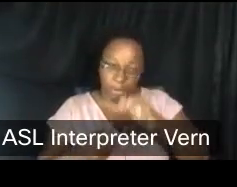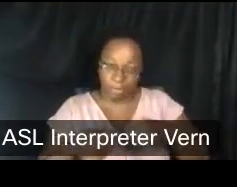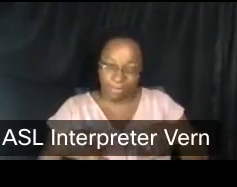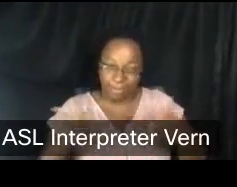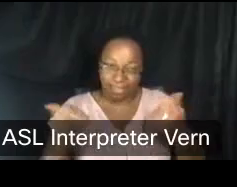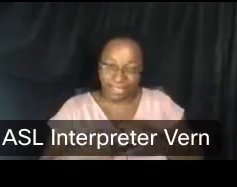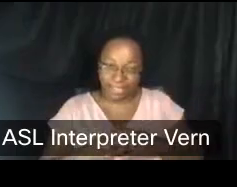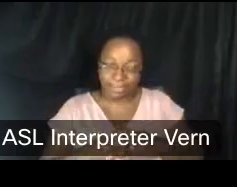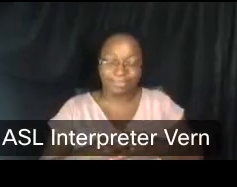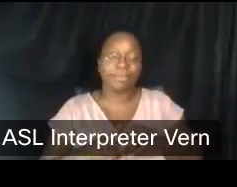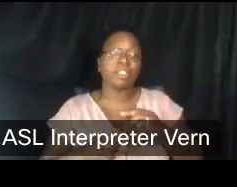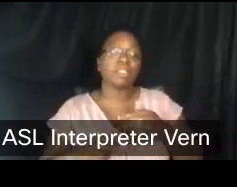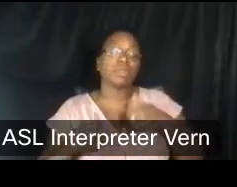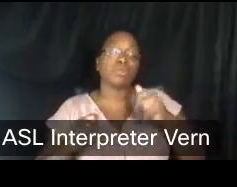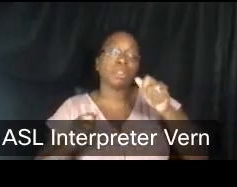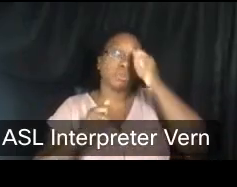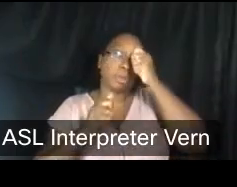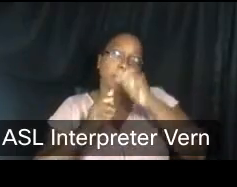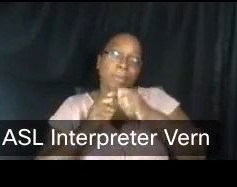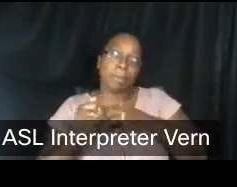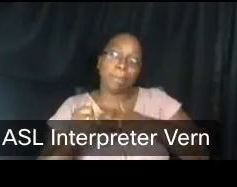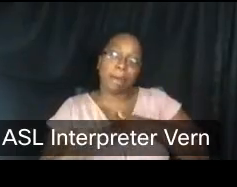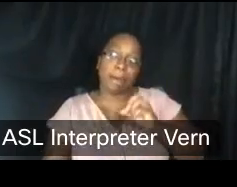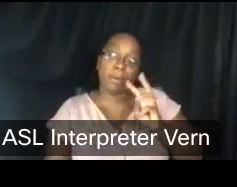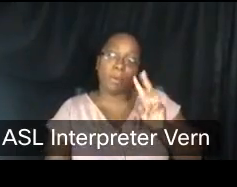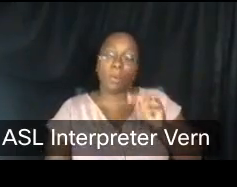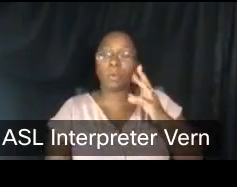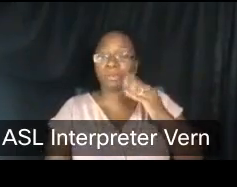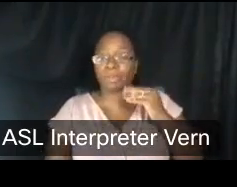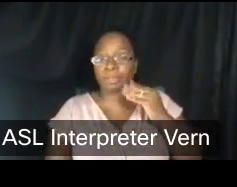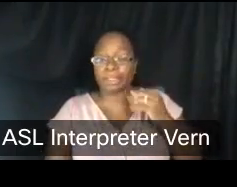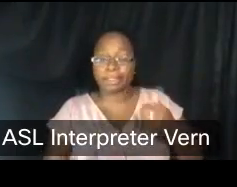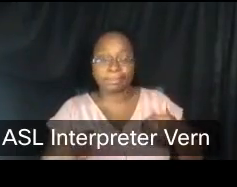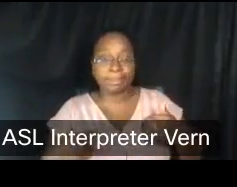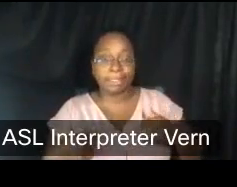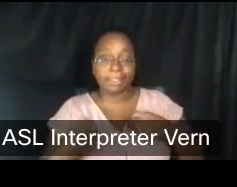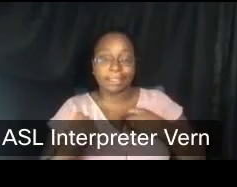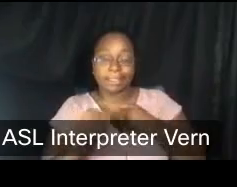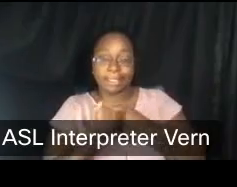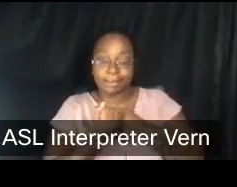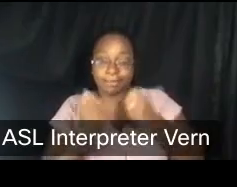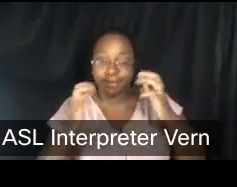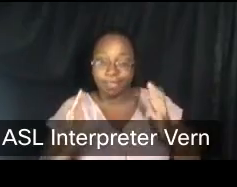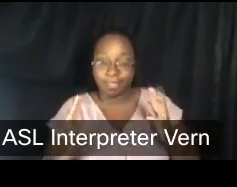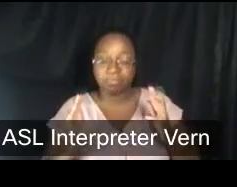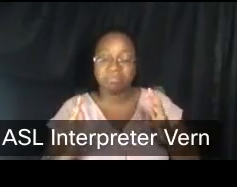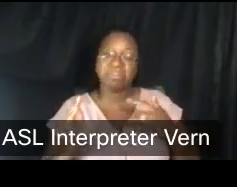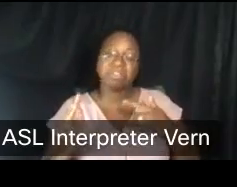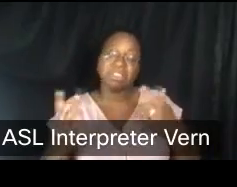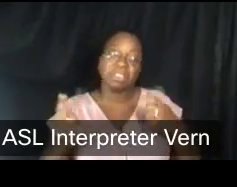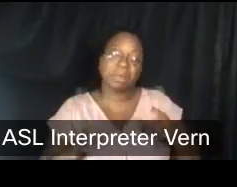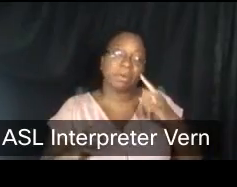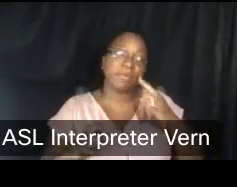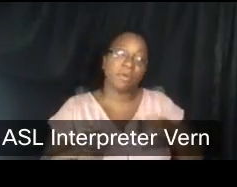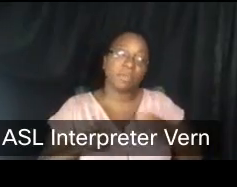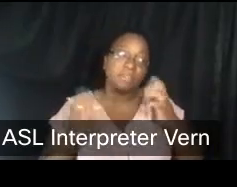own experiences as an advocate, it was common for the survivors or the individuals that I